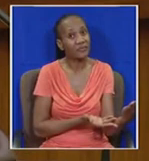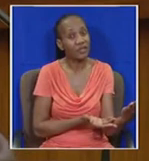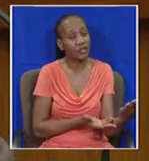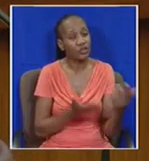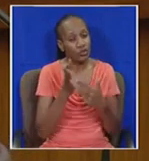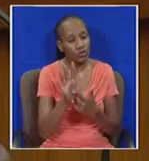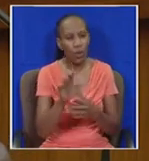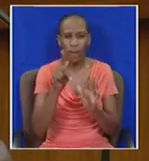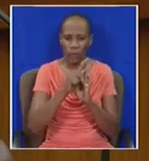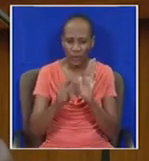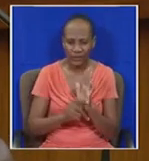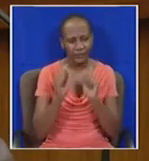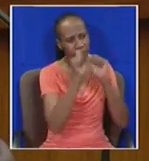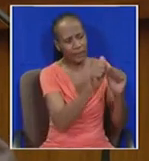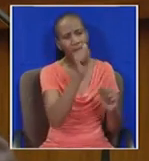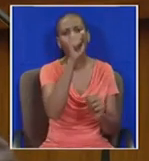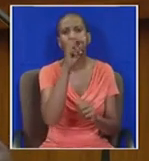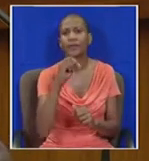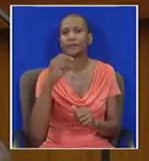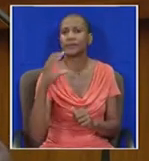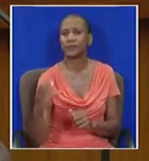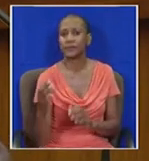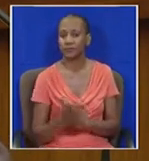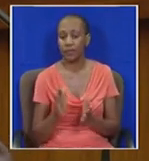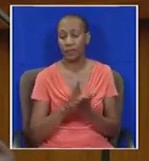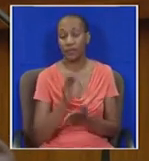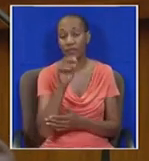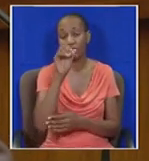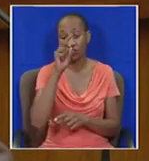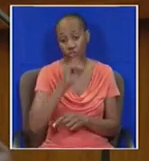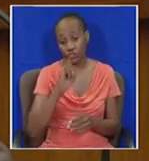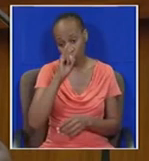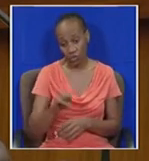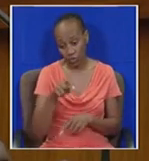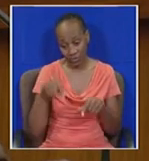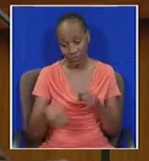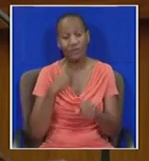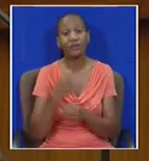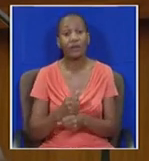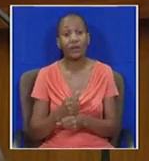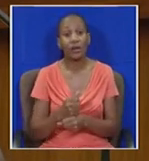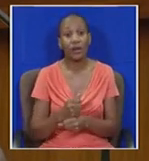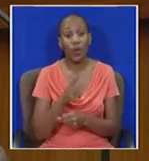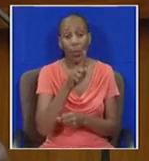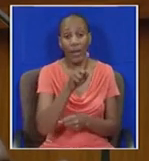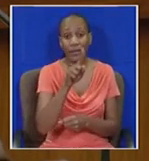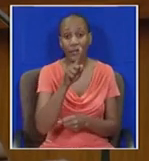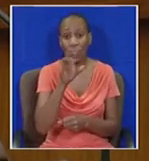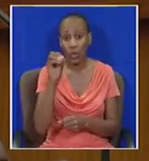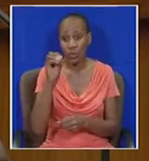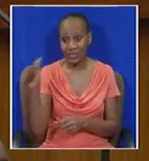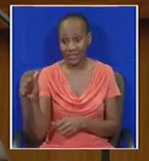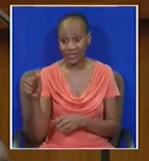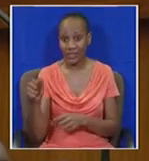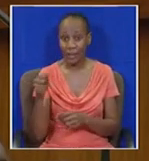direction and policies of the ANC. On the 13th January this year, during the 106 celebrations,